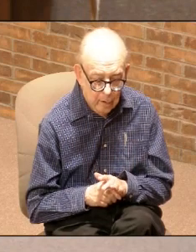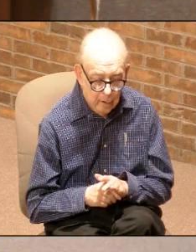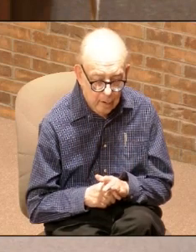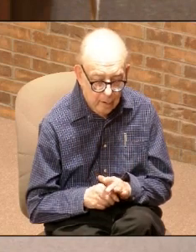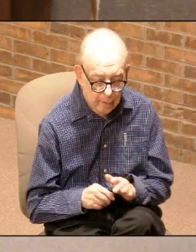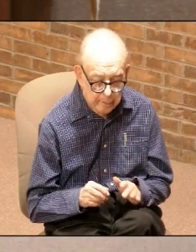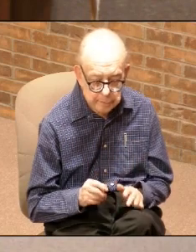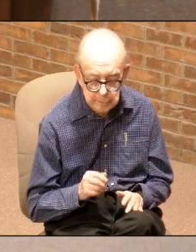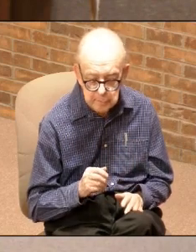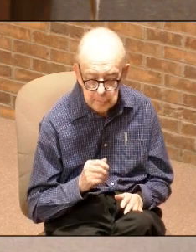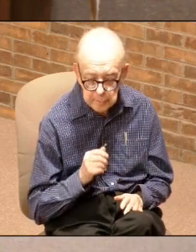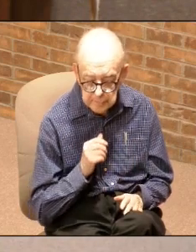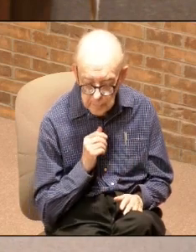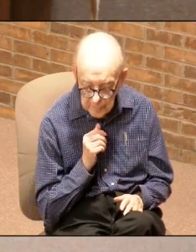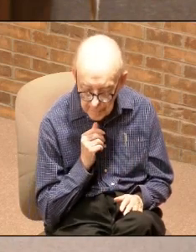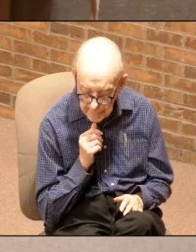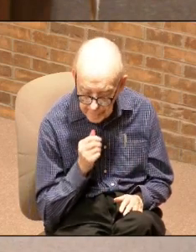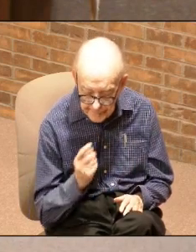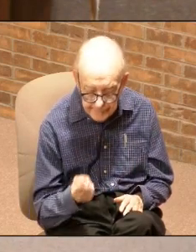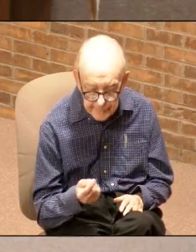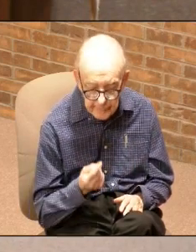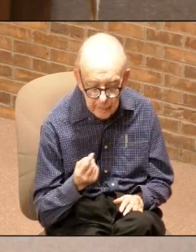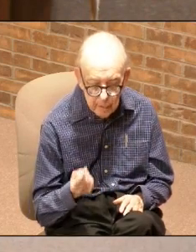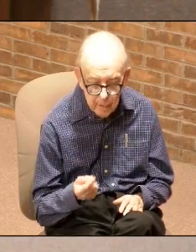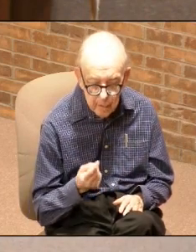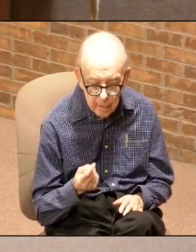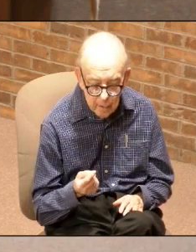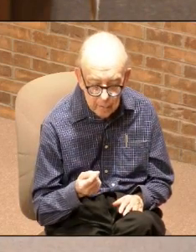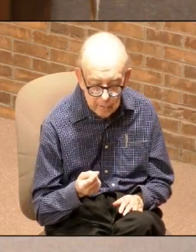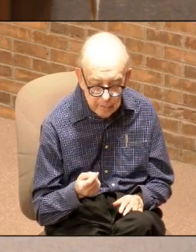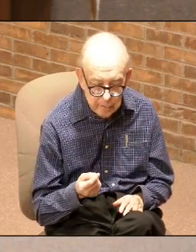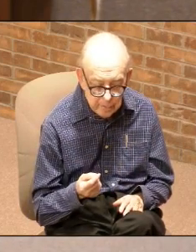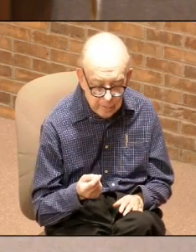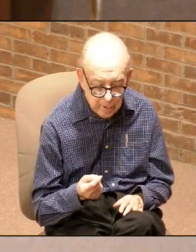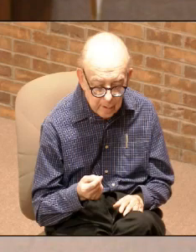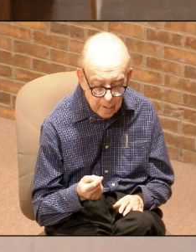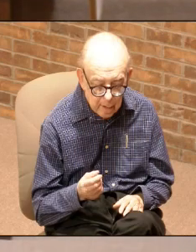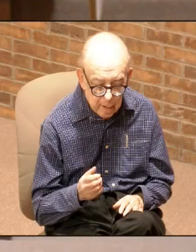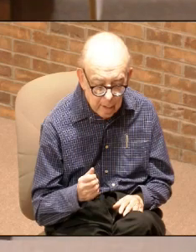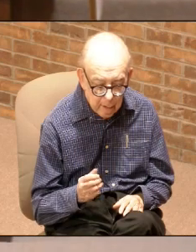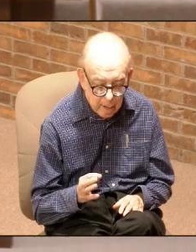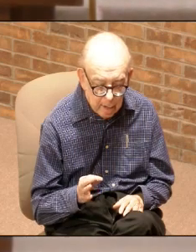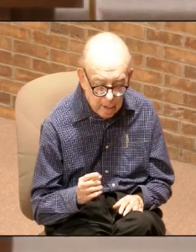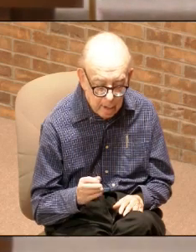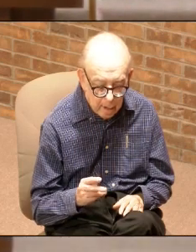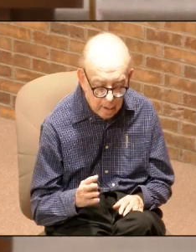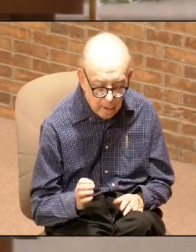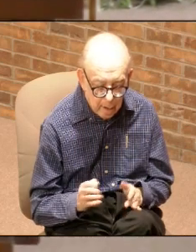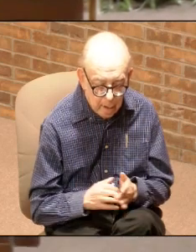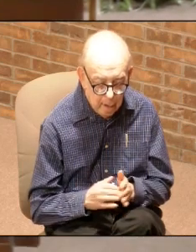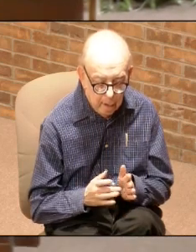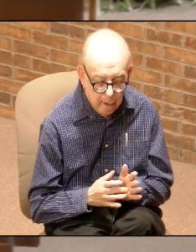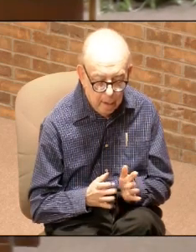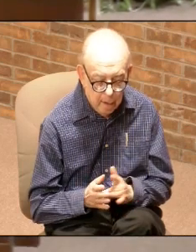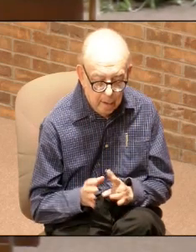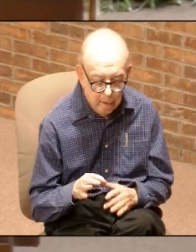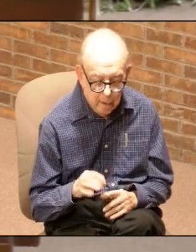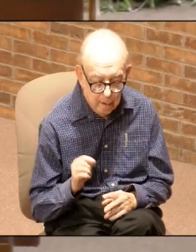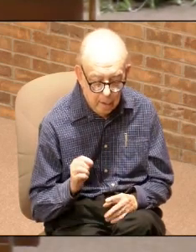it's not just a fluke that Jesus